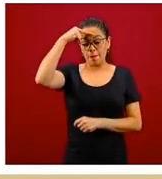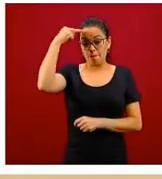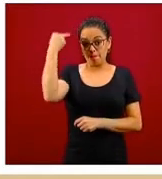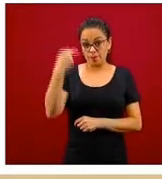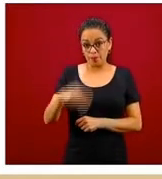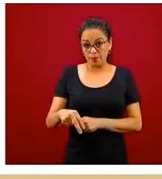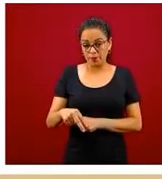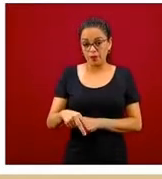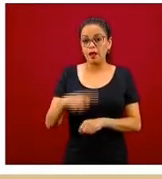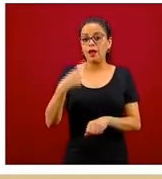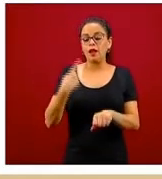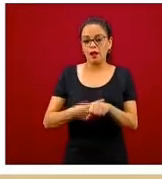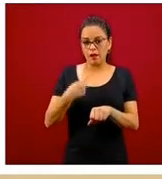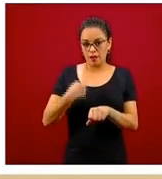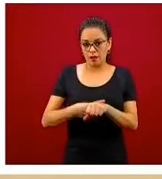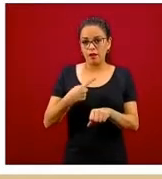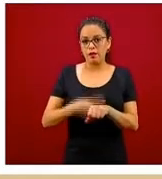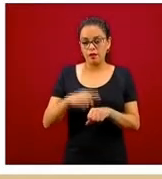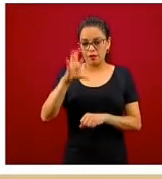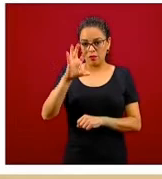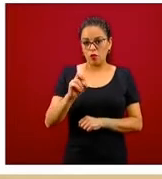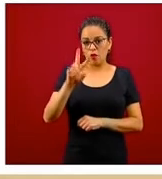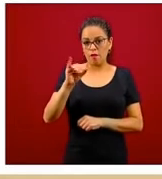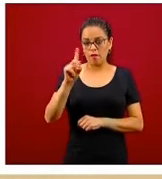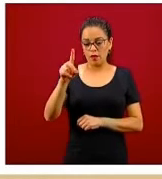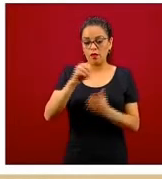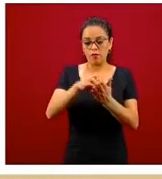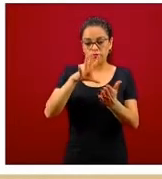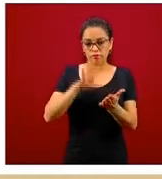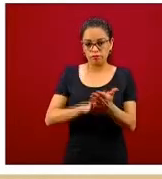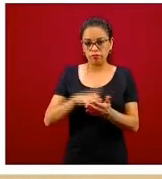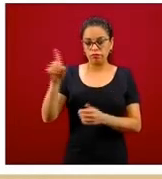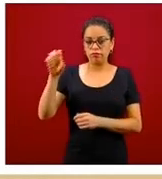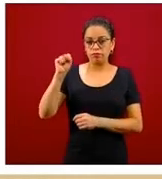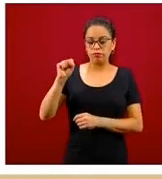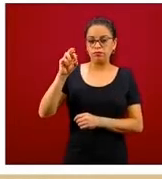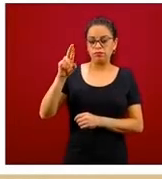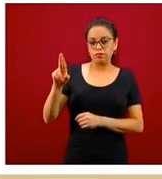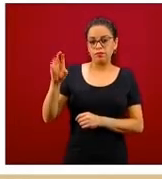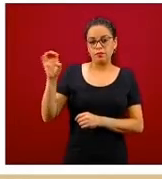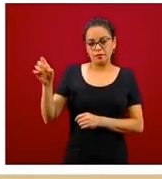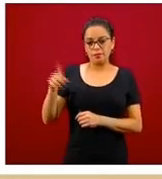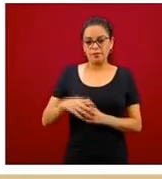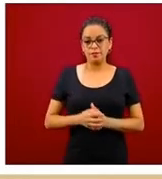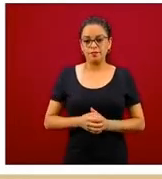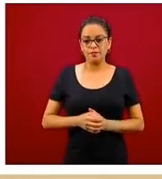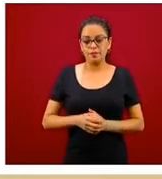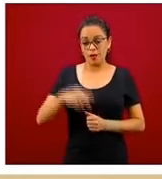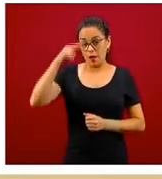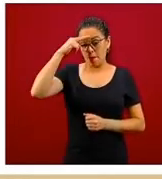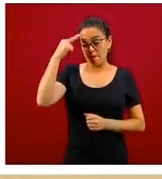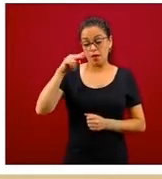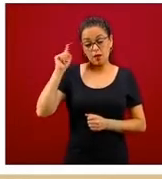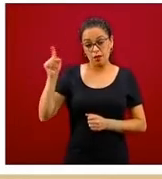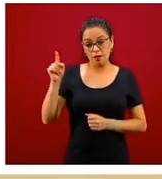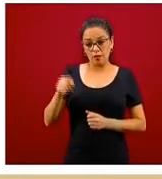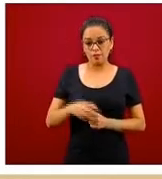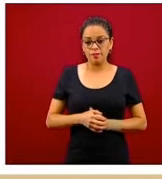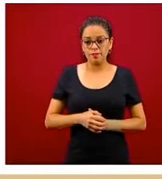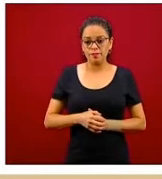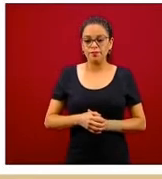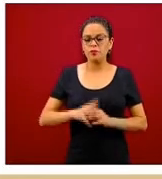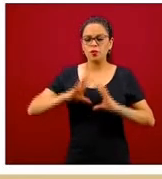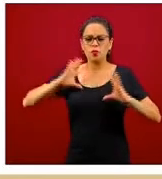States the number of Mexican citizens suffering from COVID and that have been reported by the